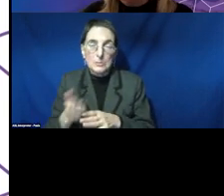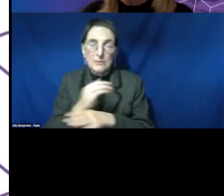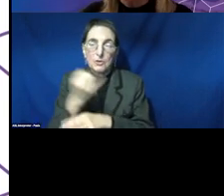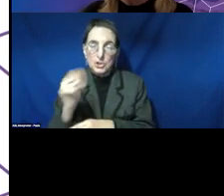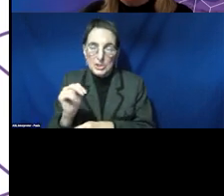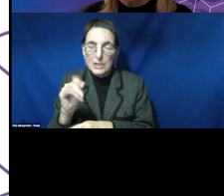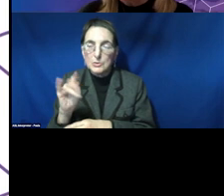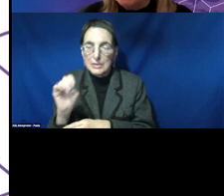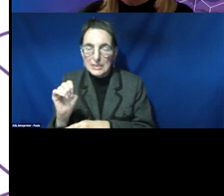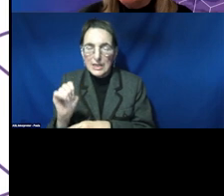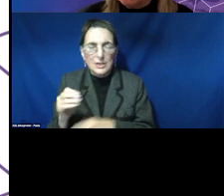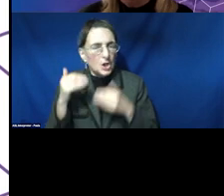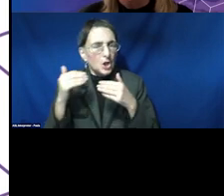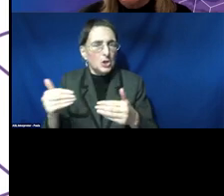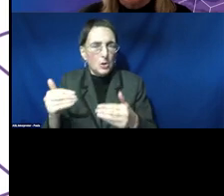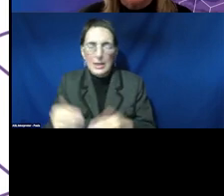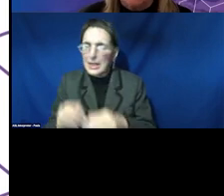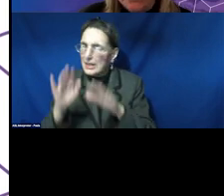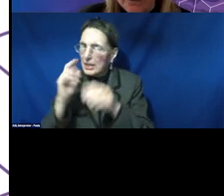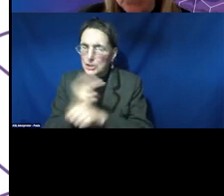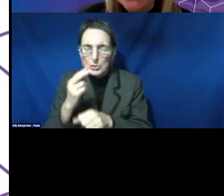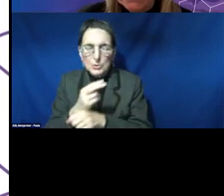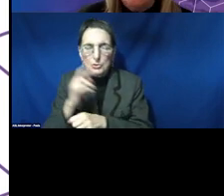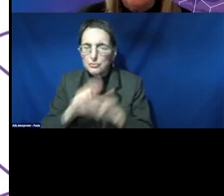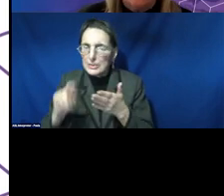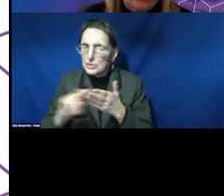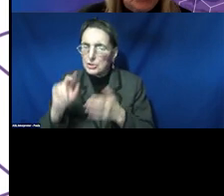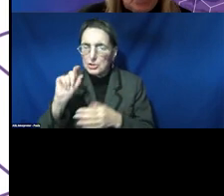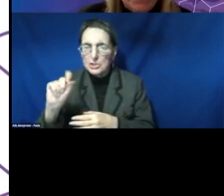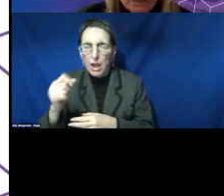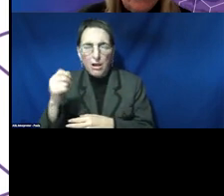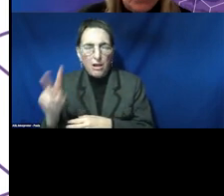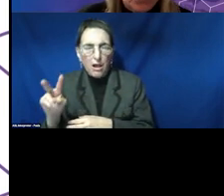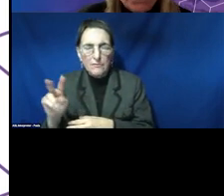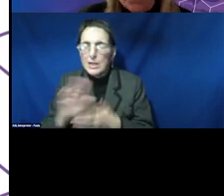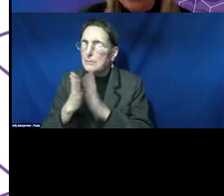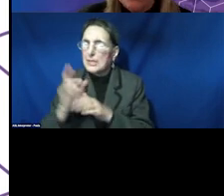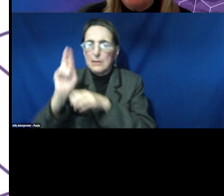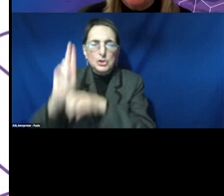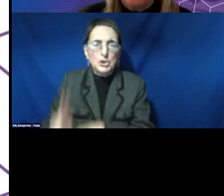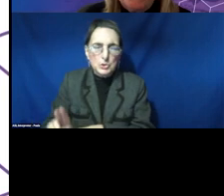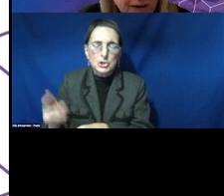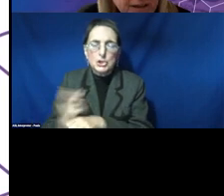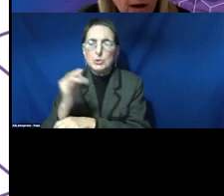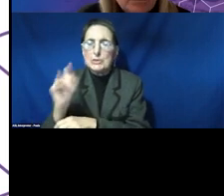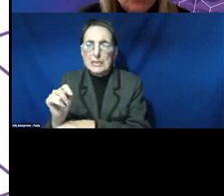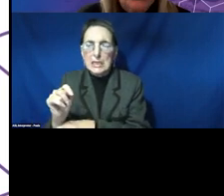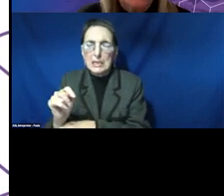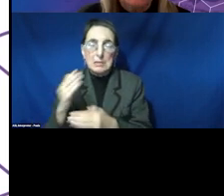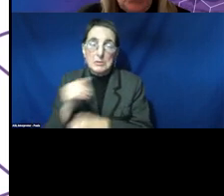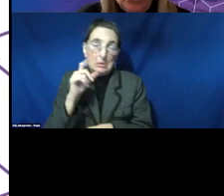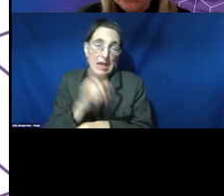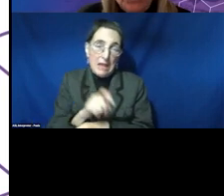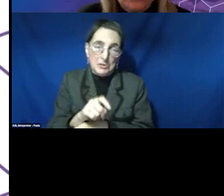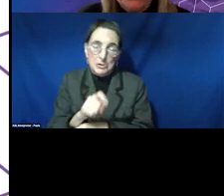and use research.gov and get used to using it now, even if you do not have to do so. The funding